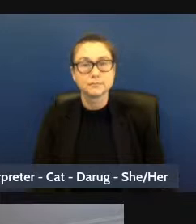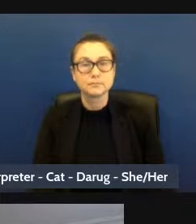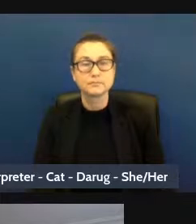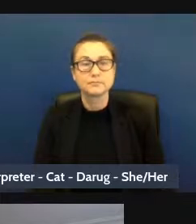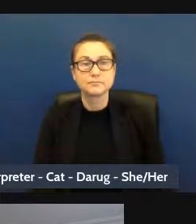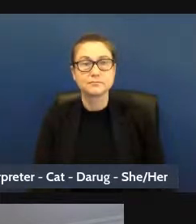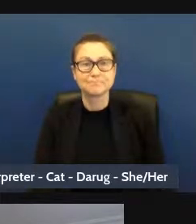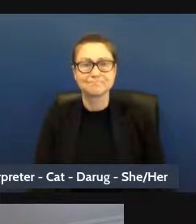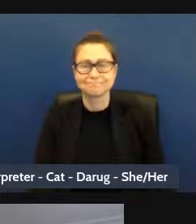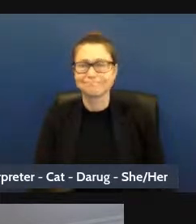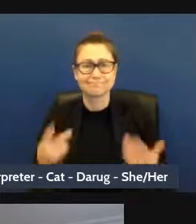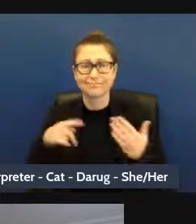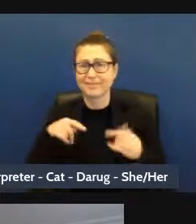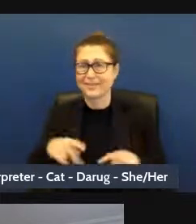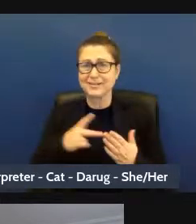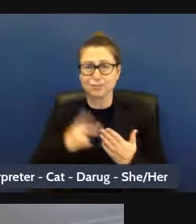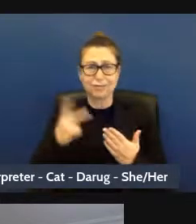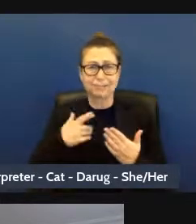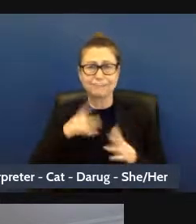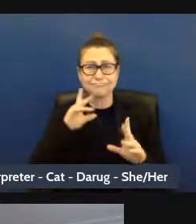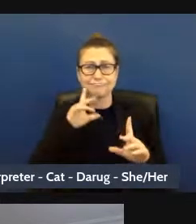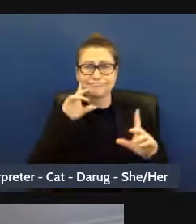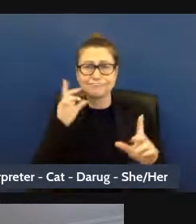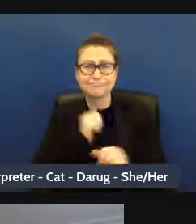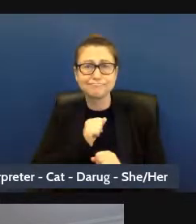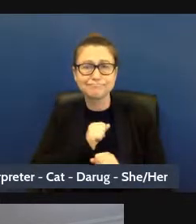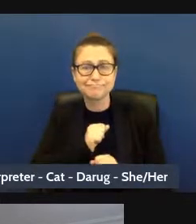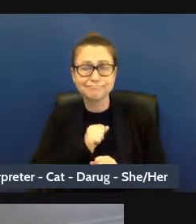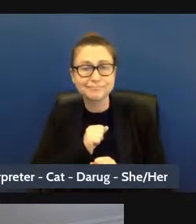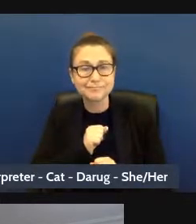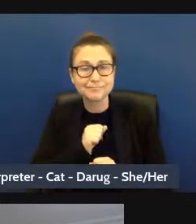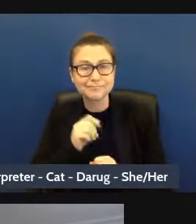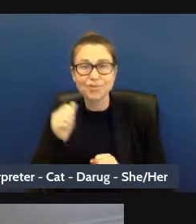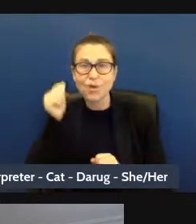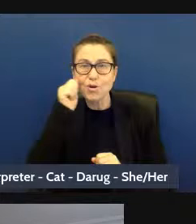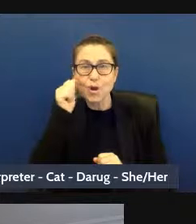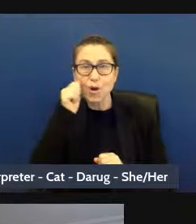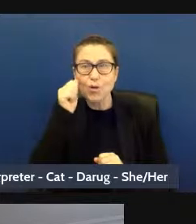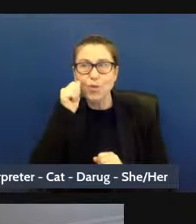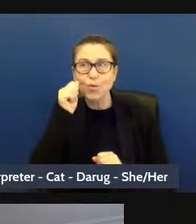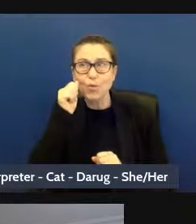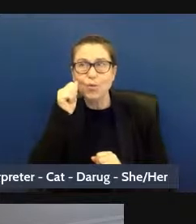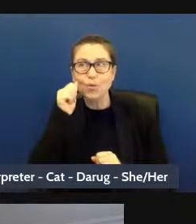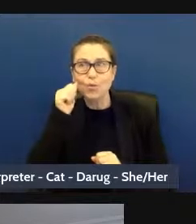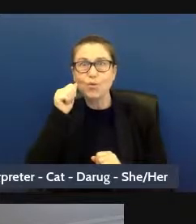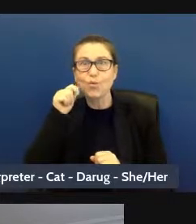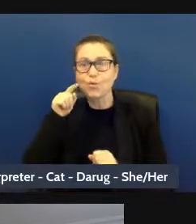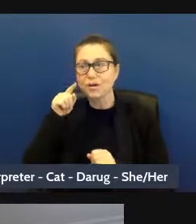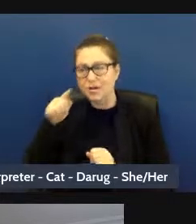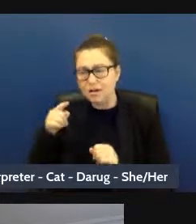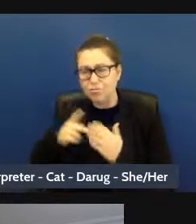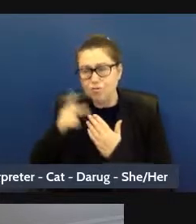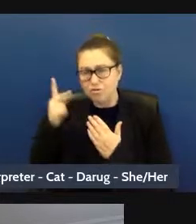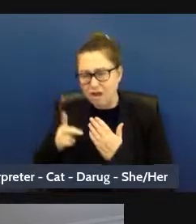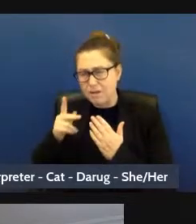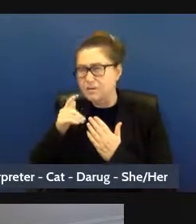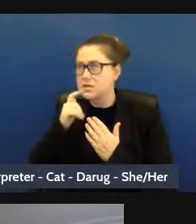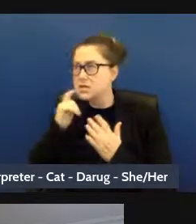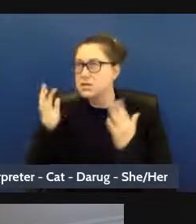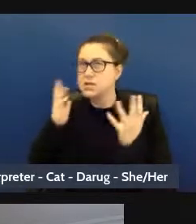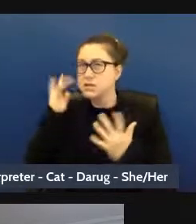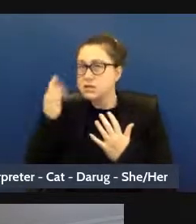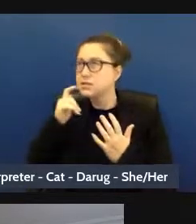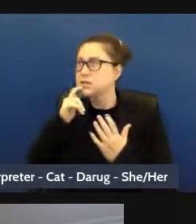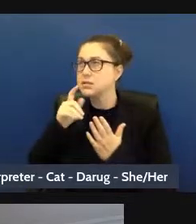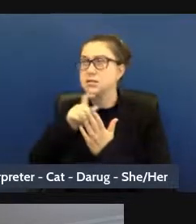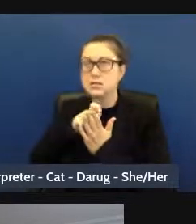I love this program. I just know also that it's been really well thought through, and that you're approaching it kind of